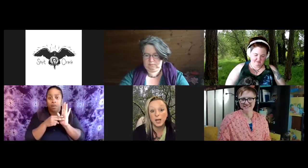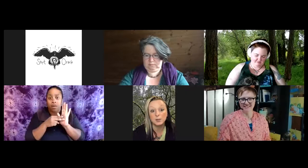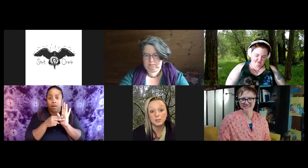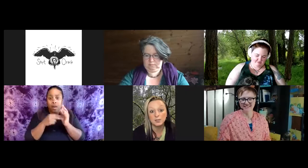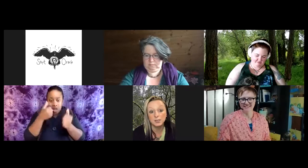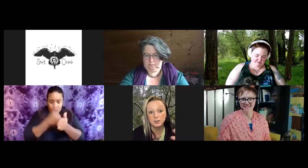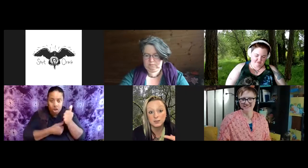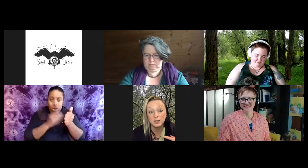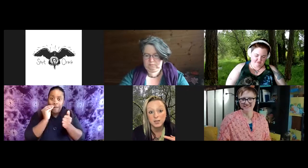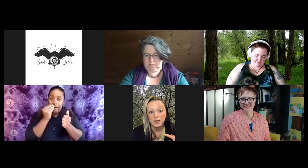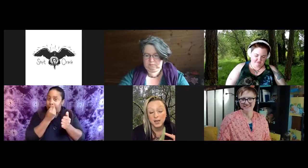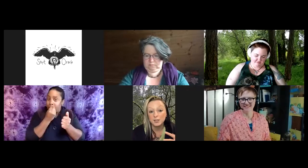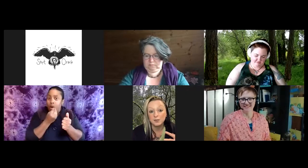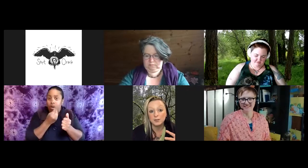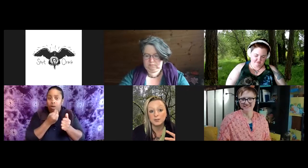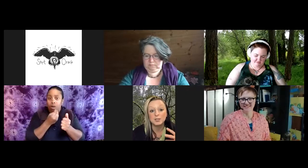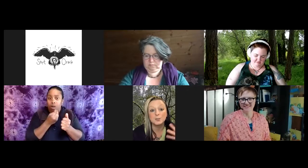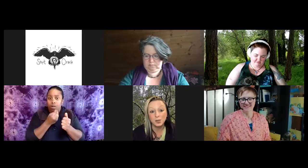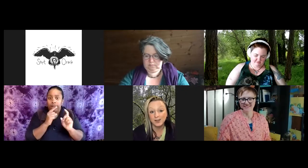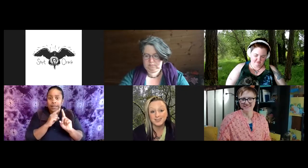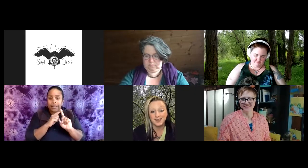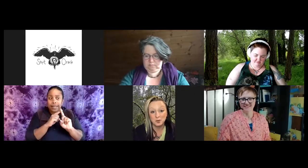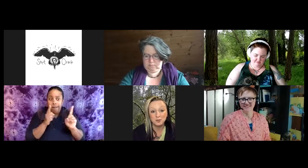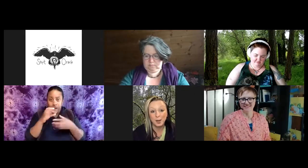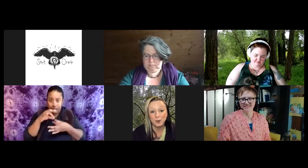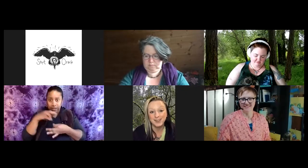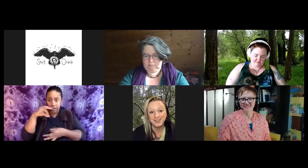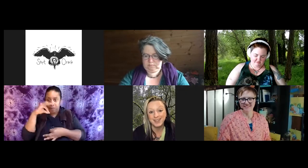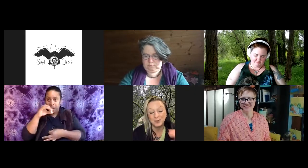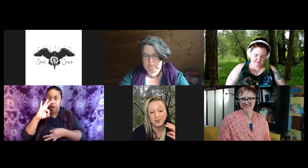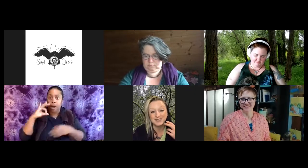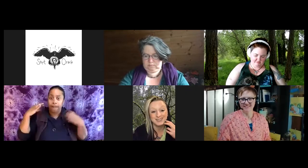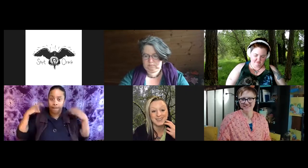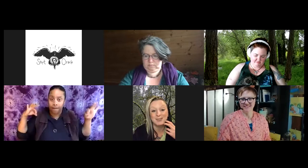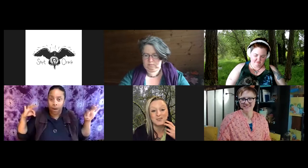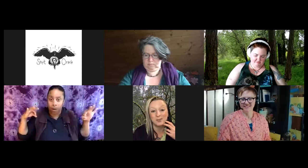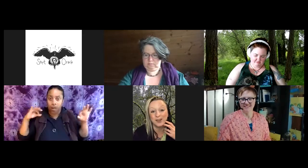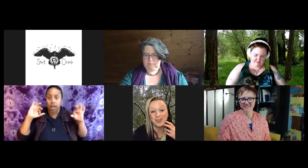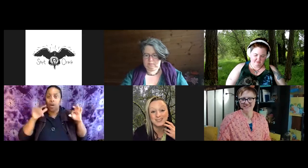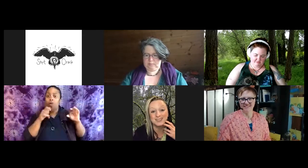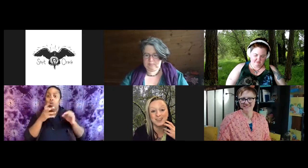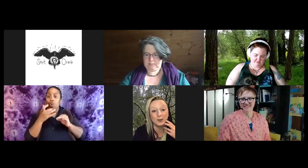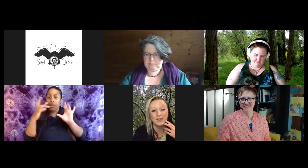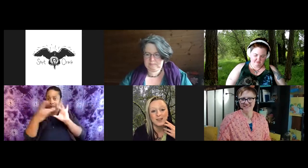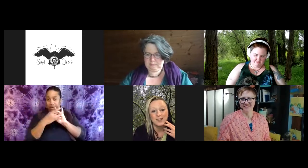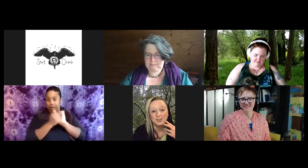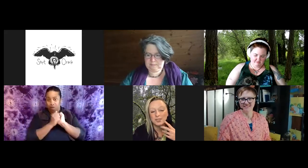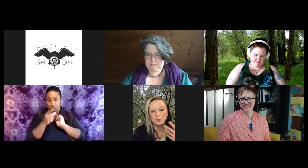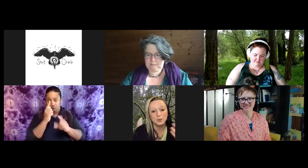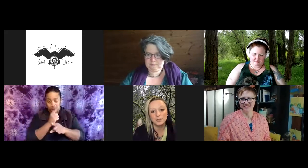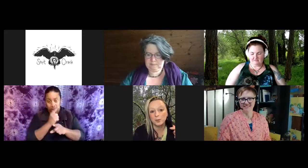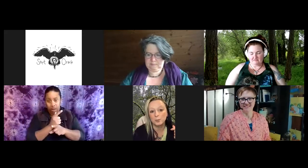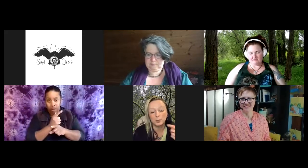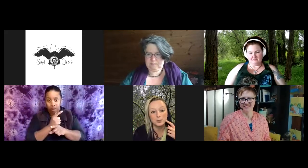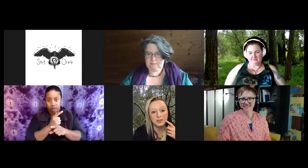those flowers is a different spirit of fairy that wants to connect with you, right? So just